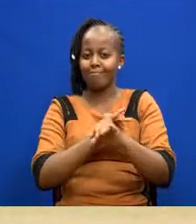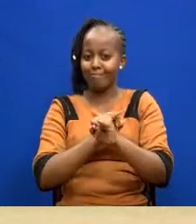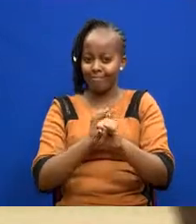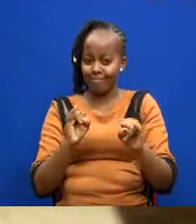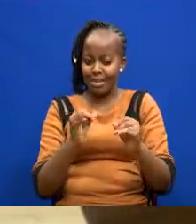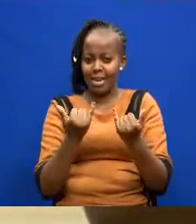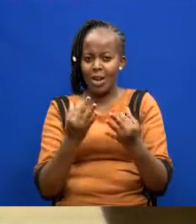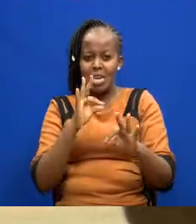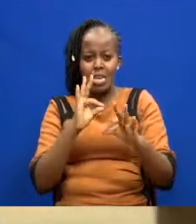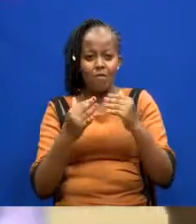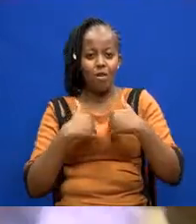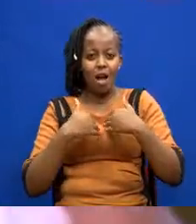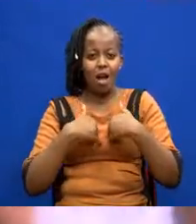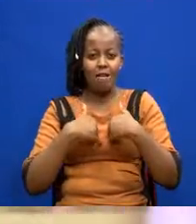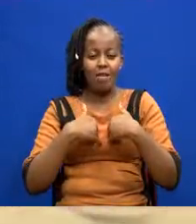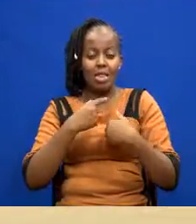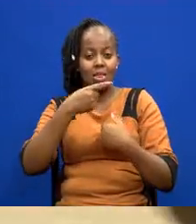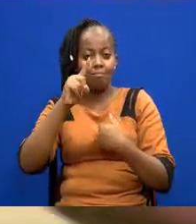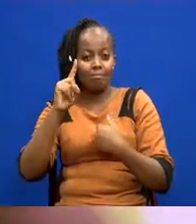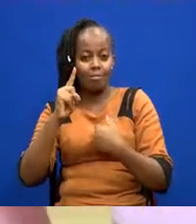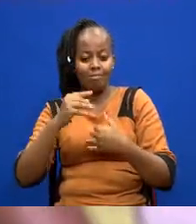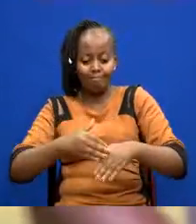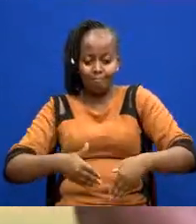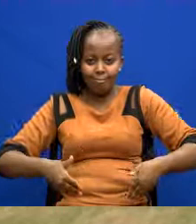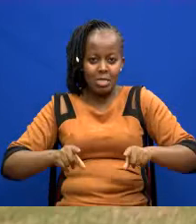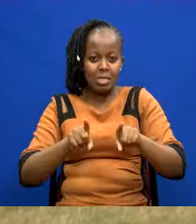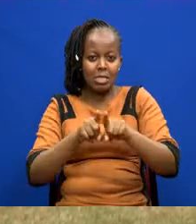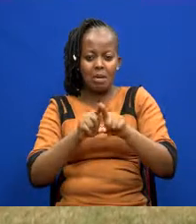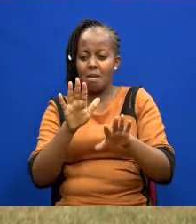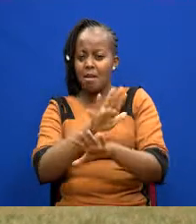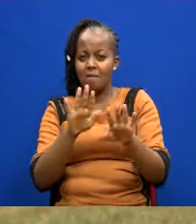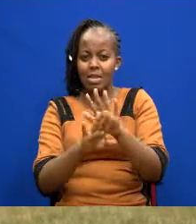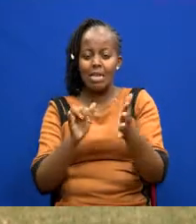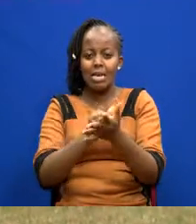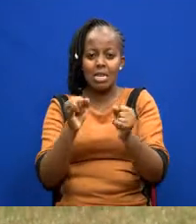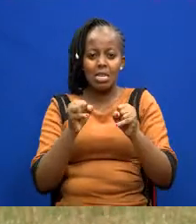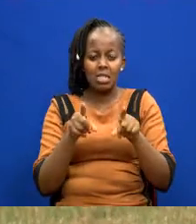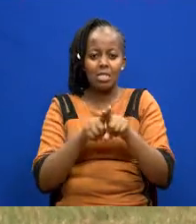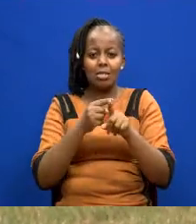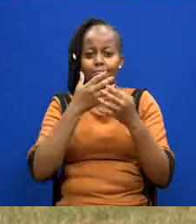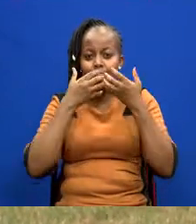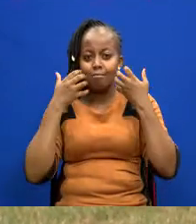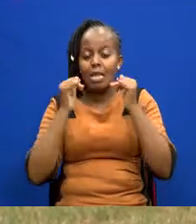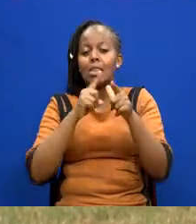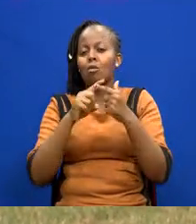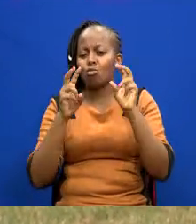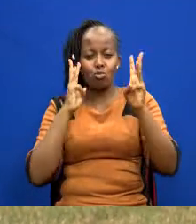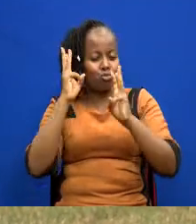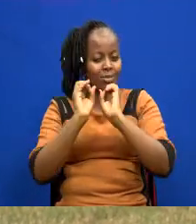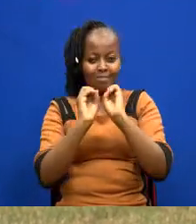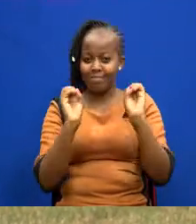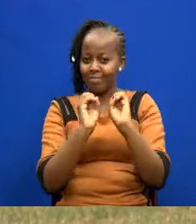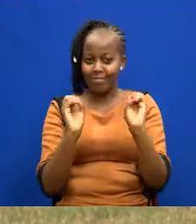for you. If you have the appropriate kit, the shorts, and everything, including the mouthguard, you will not be